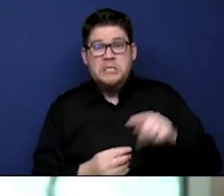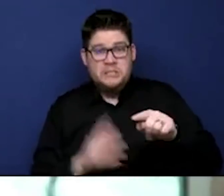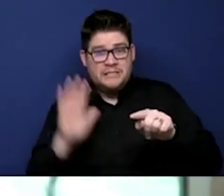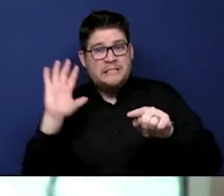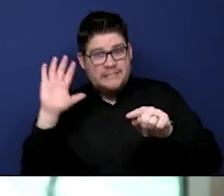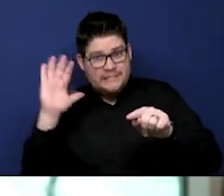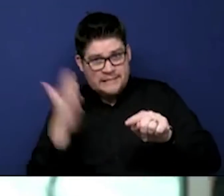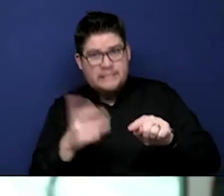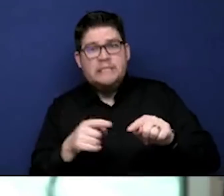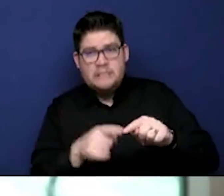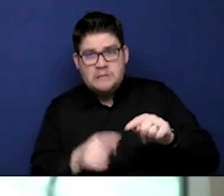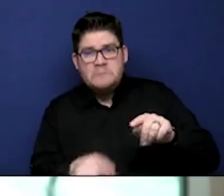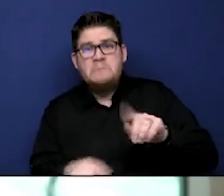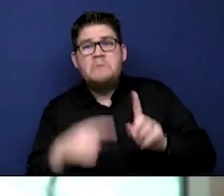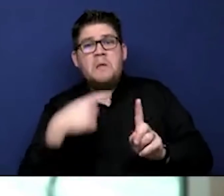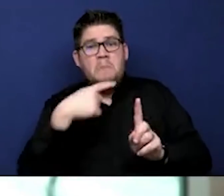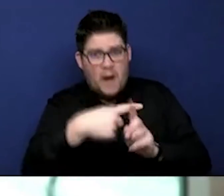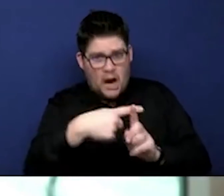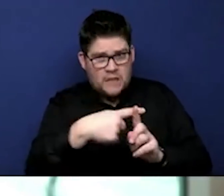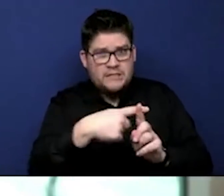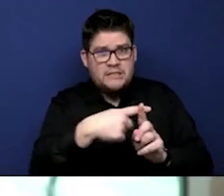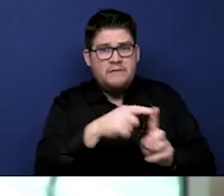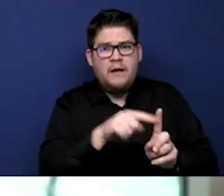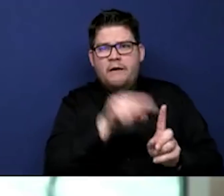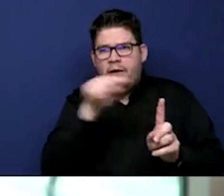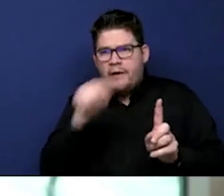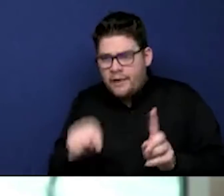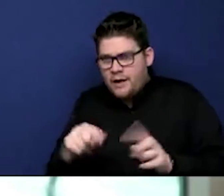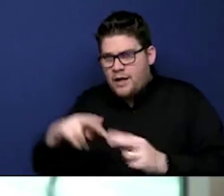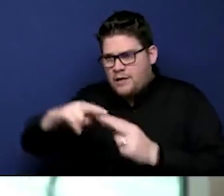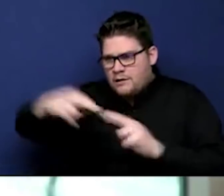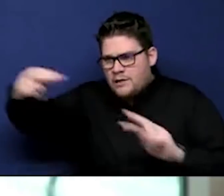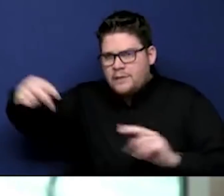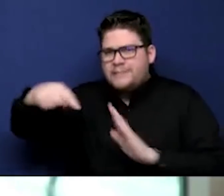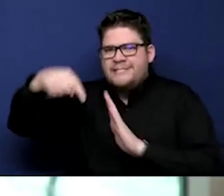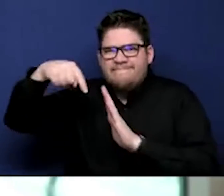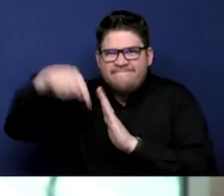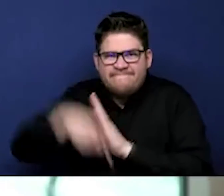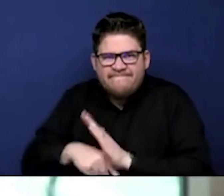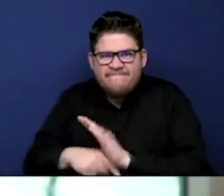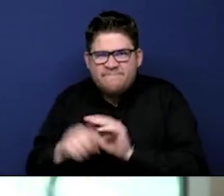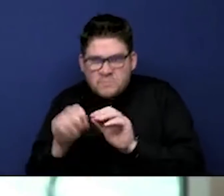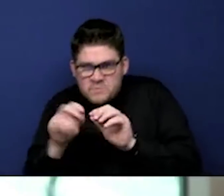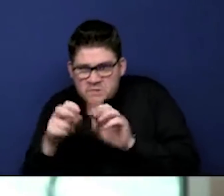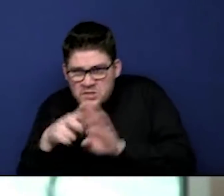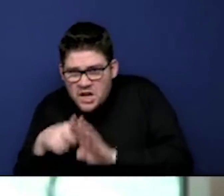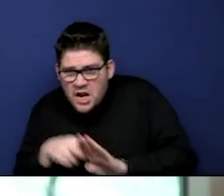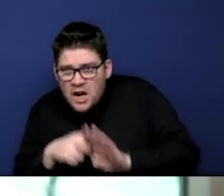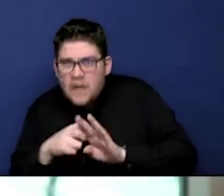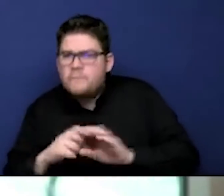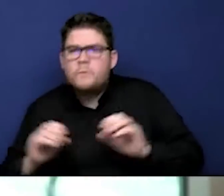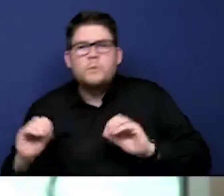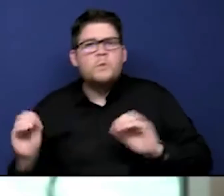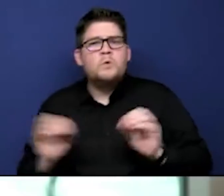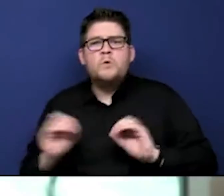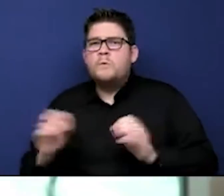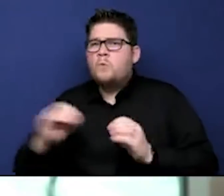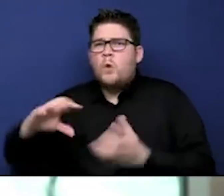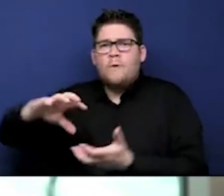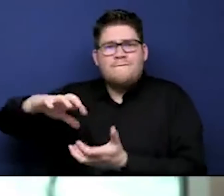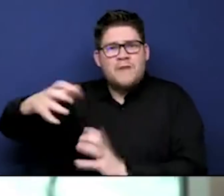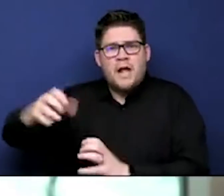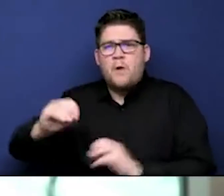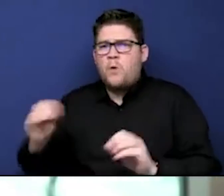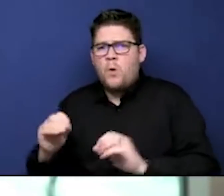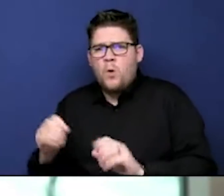get a screening positive, but it'll turn out not to be one of the variants of concern. It may be another variant that is carrying